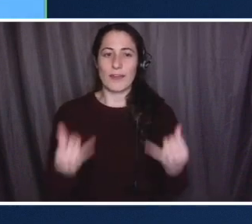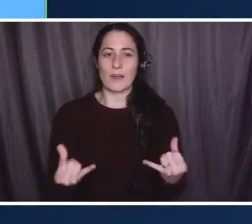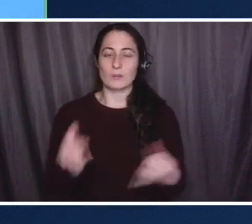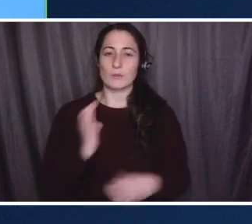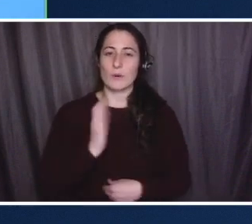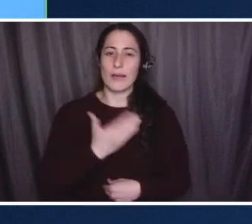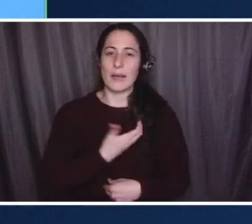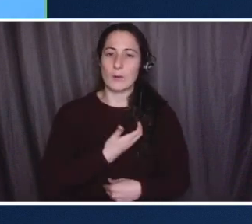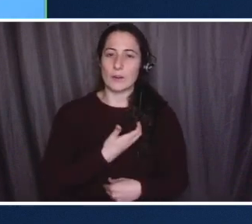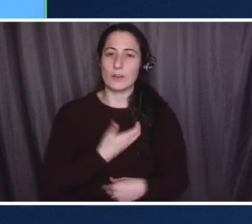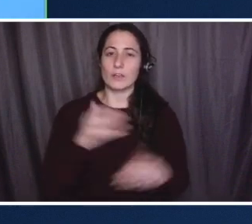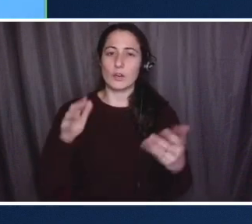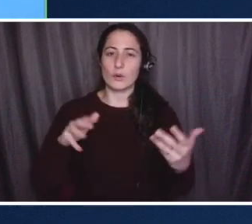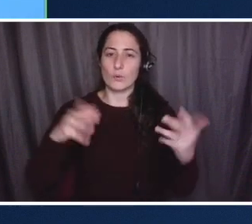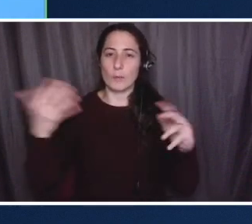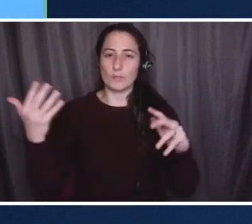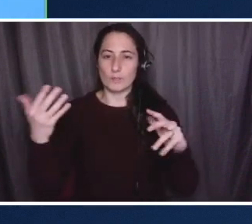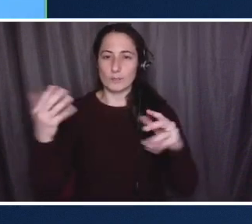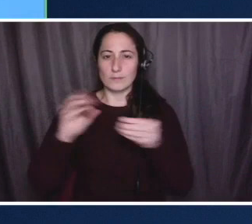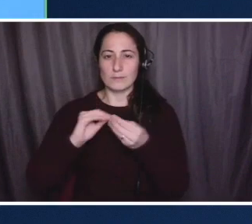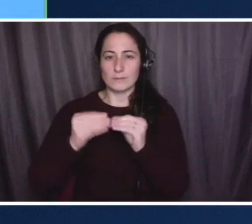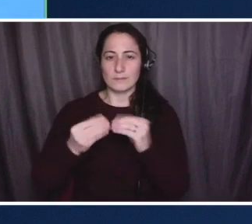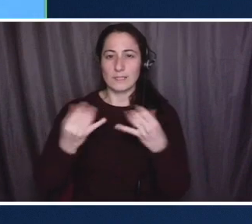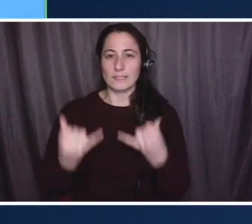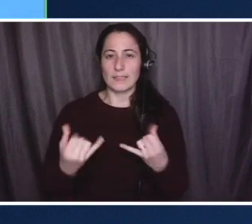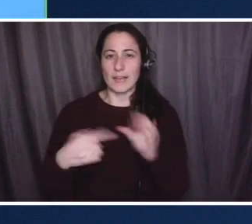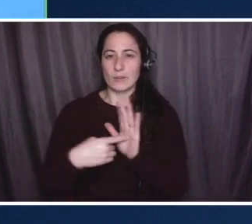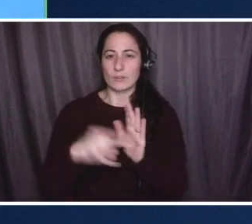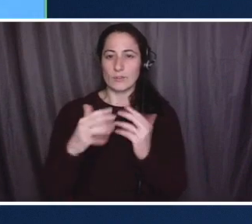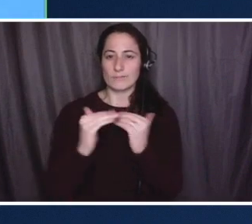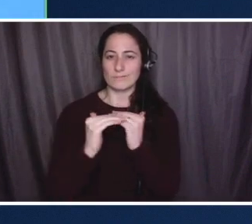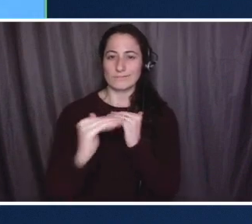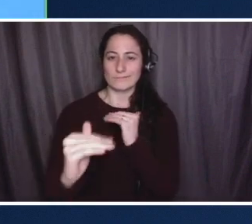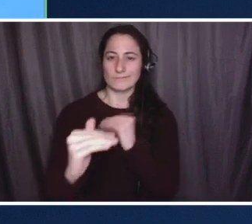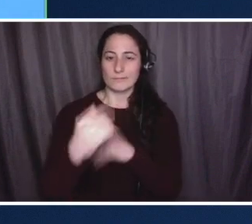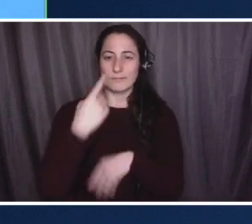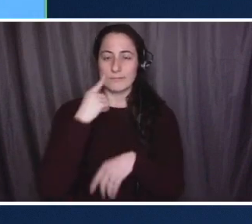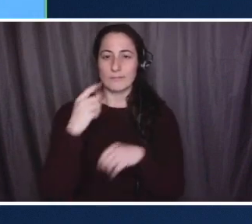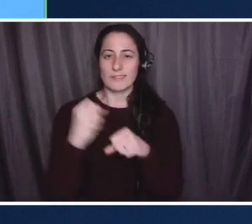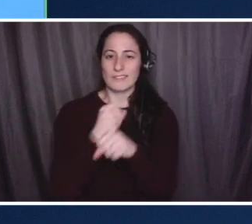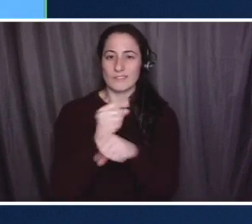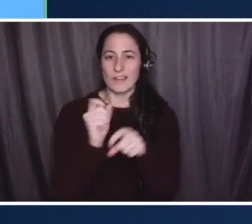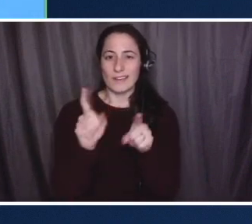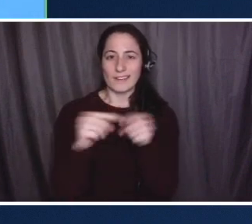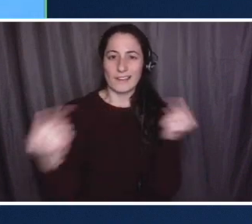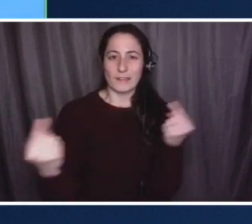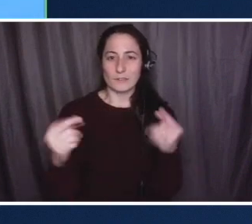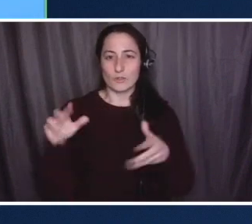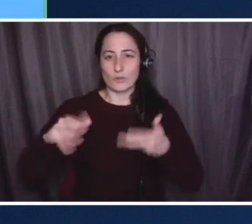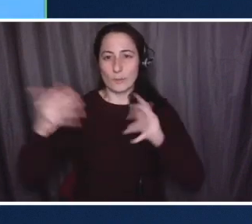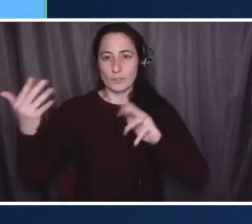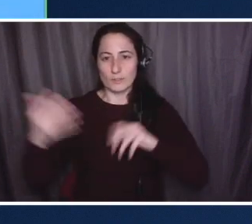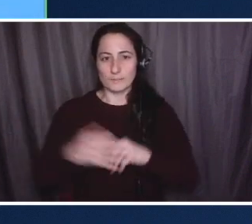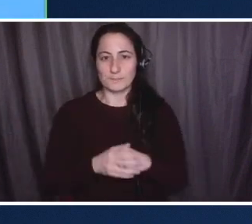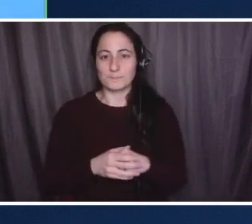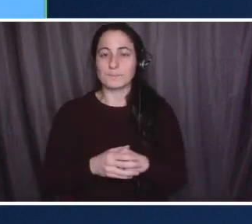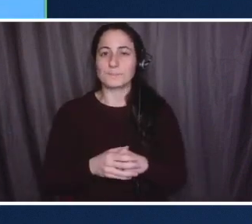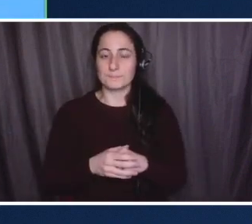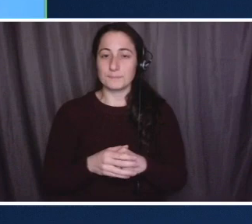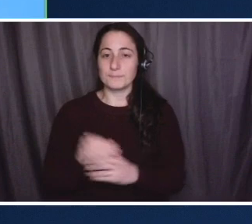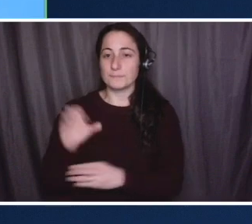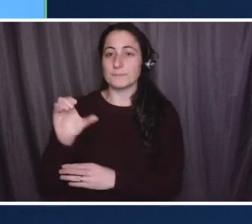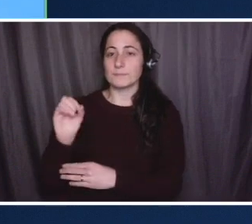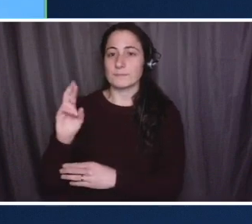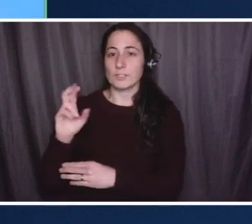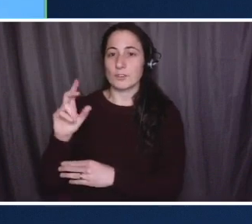have shown that there is a stagnation in the fight against corruption. The rates of corruption are going higher